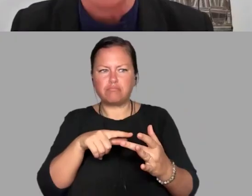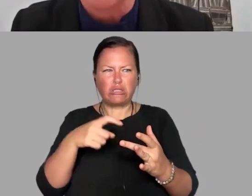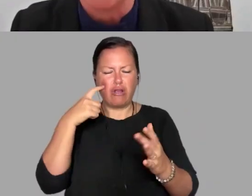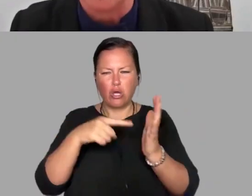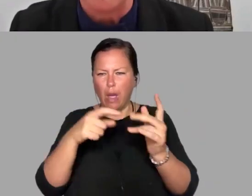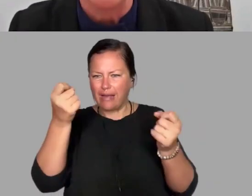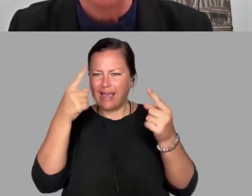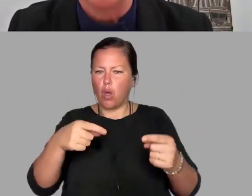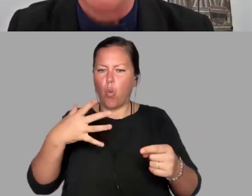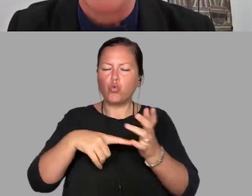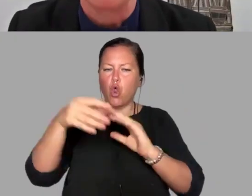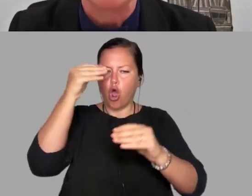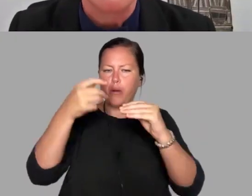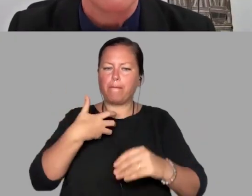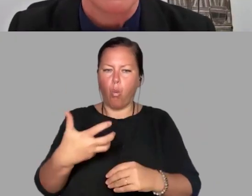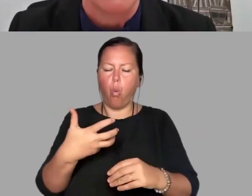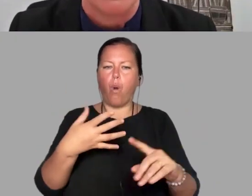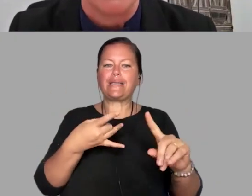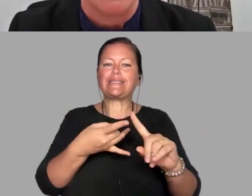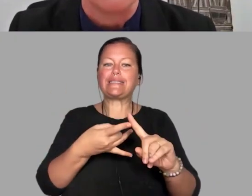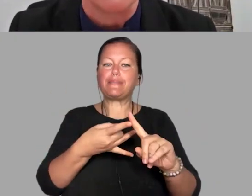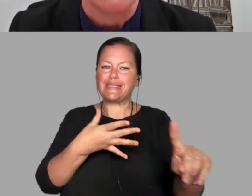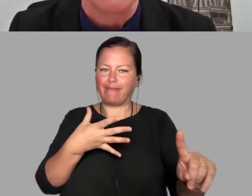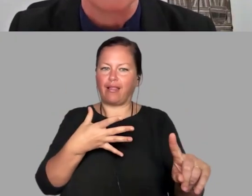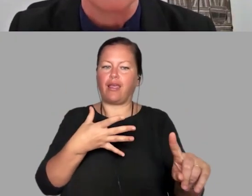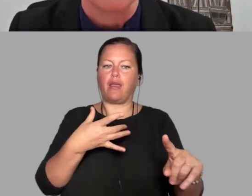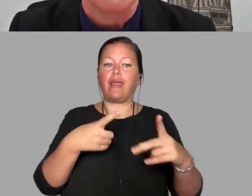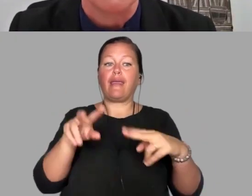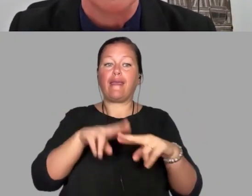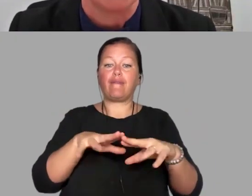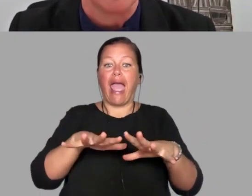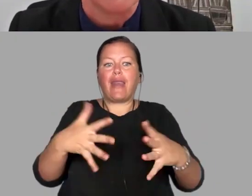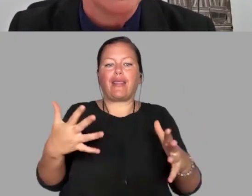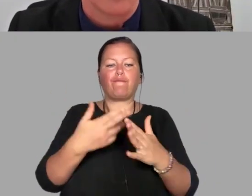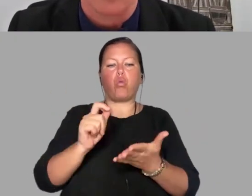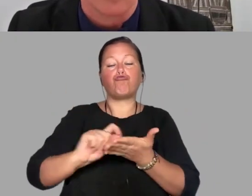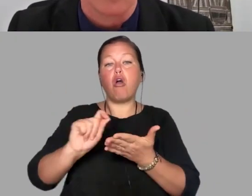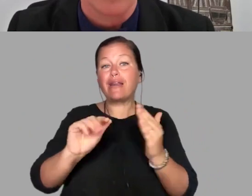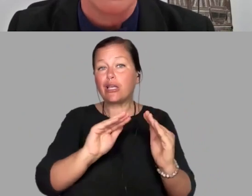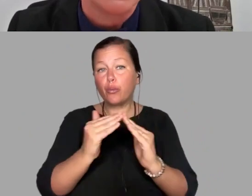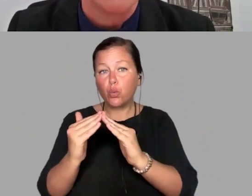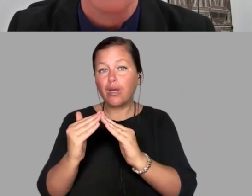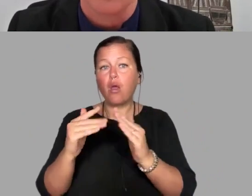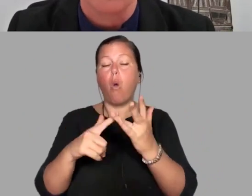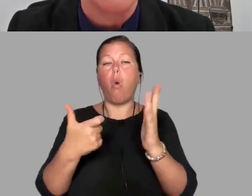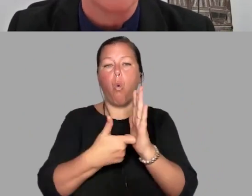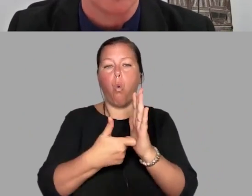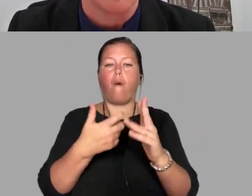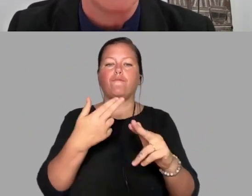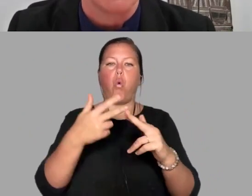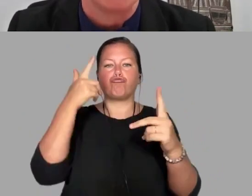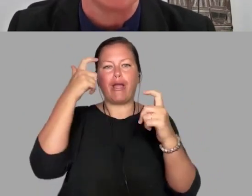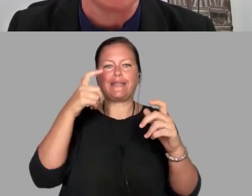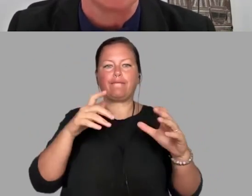this and want to learn more? Specifically, if there's anything for the writing community or indeed for creatives